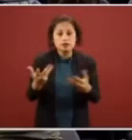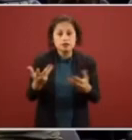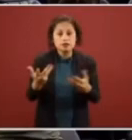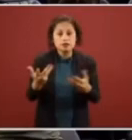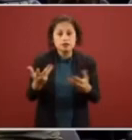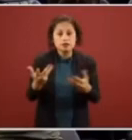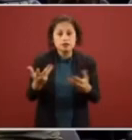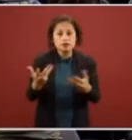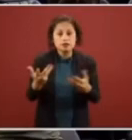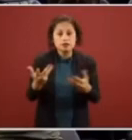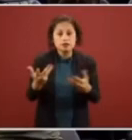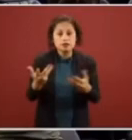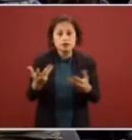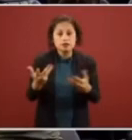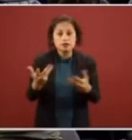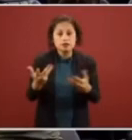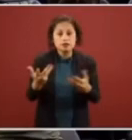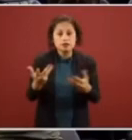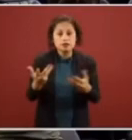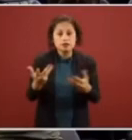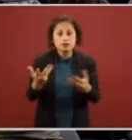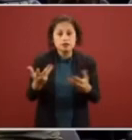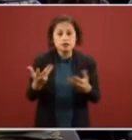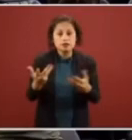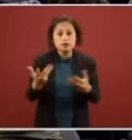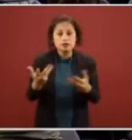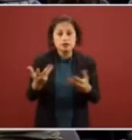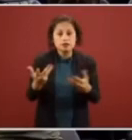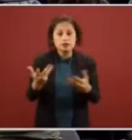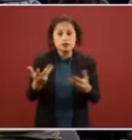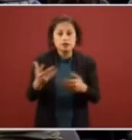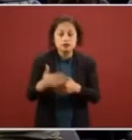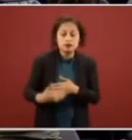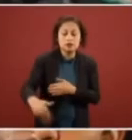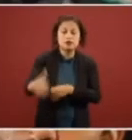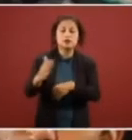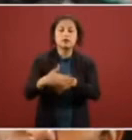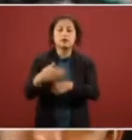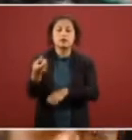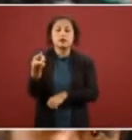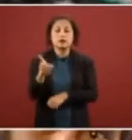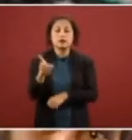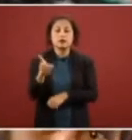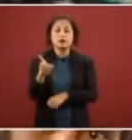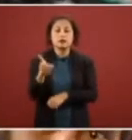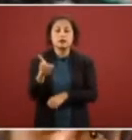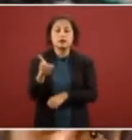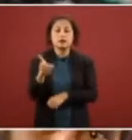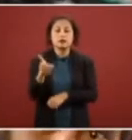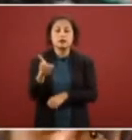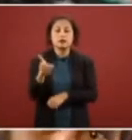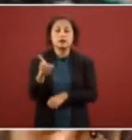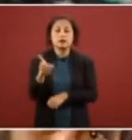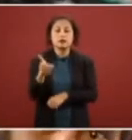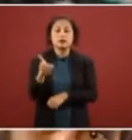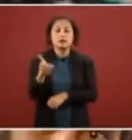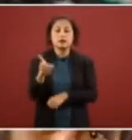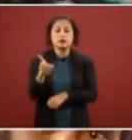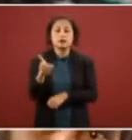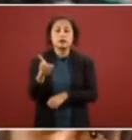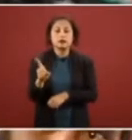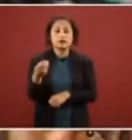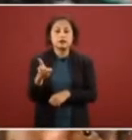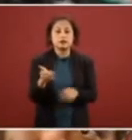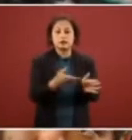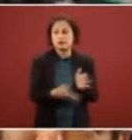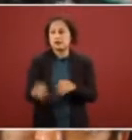do because in December he said he was going to be turning over rendir buenas cuentas a los good accounting to the